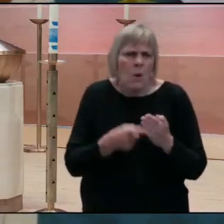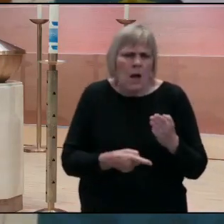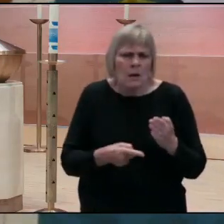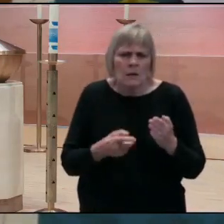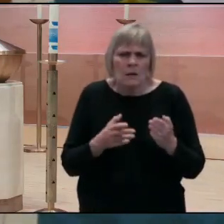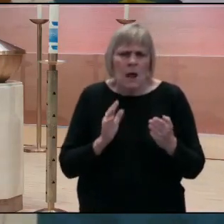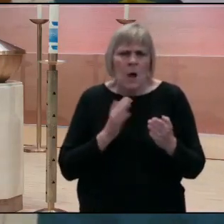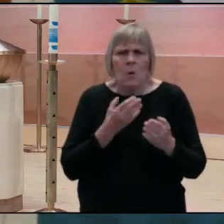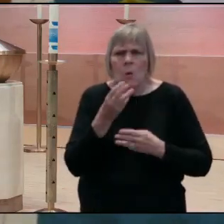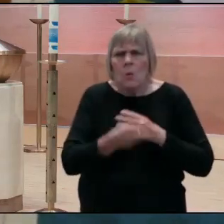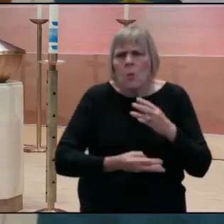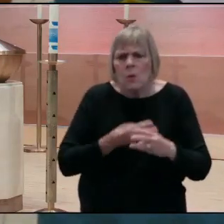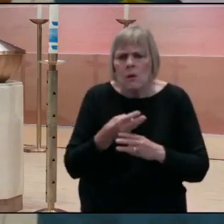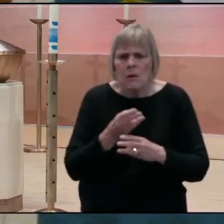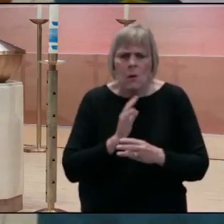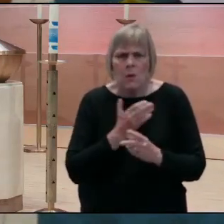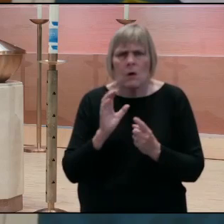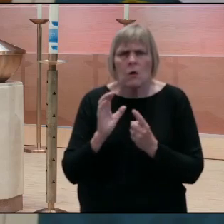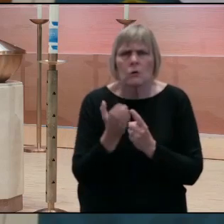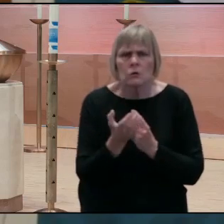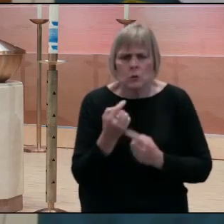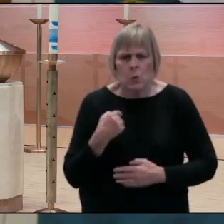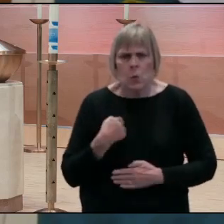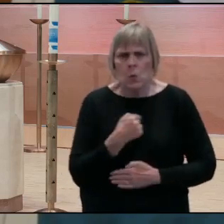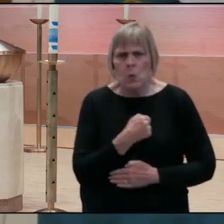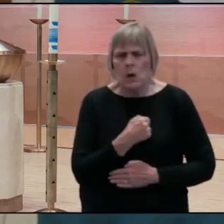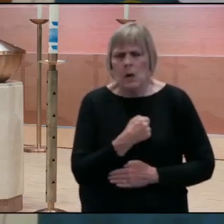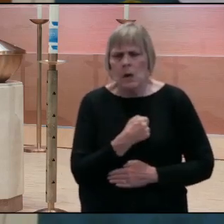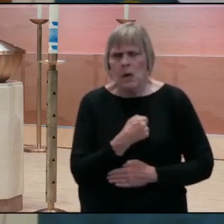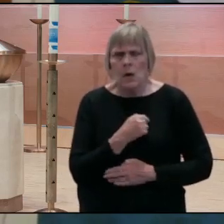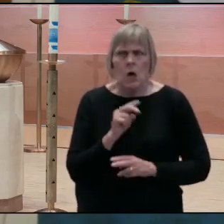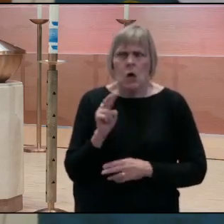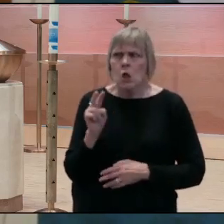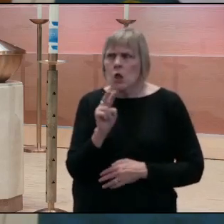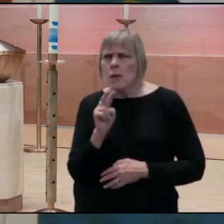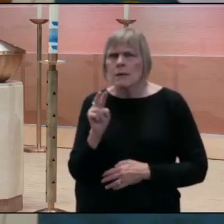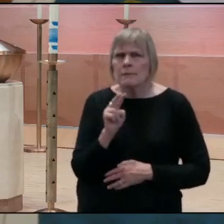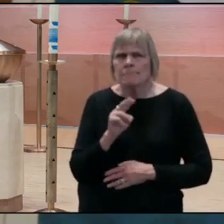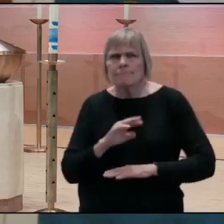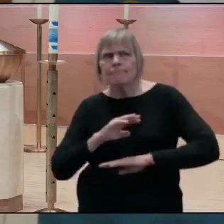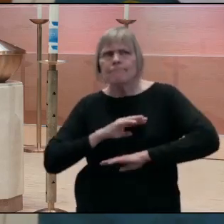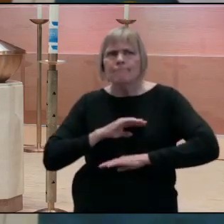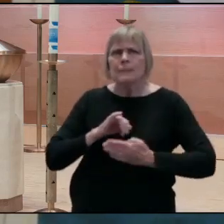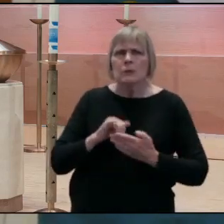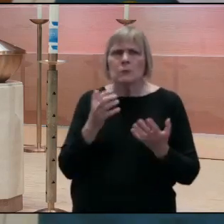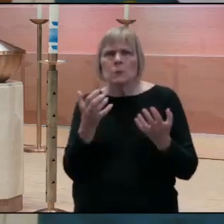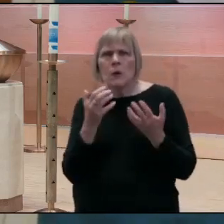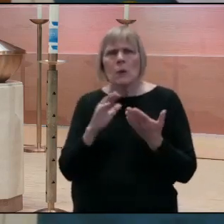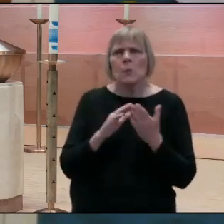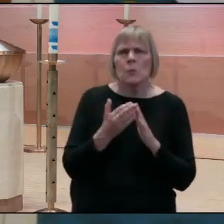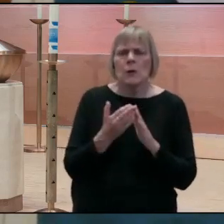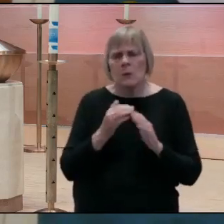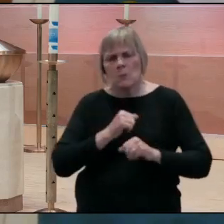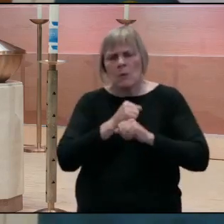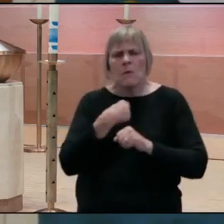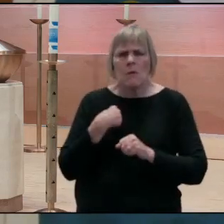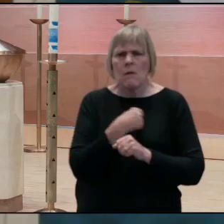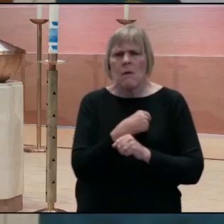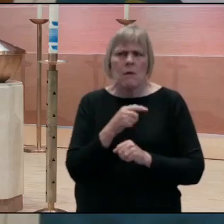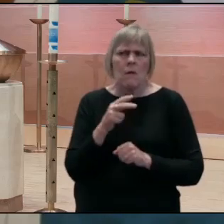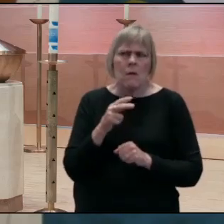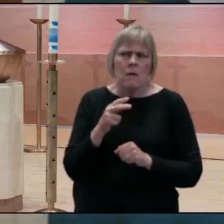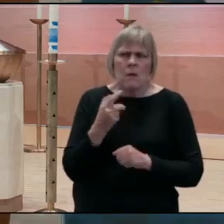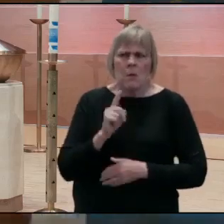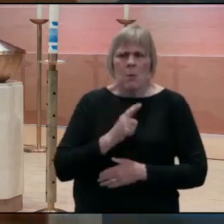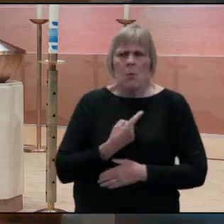our world, what in our culture are we looking to satisfy this yearning for community, to protect us from this attack